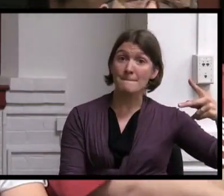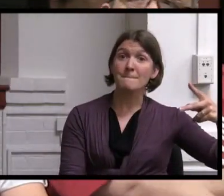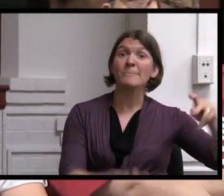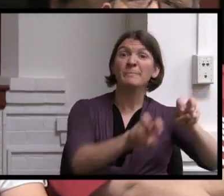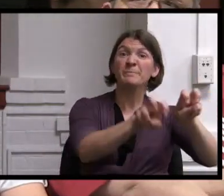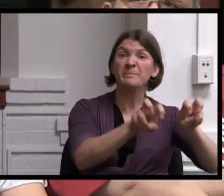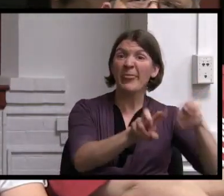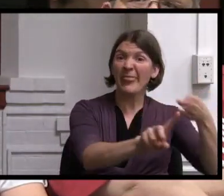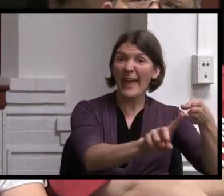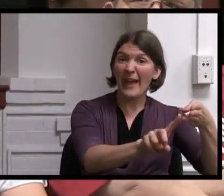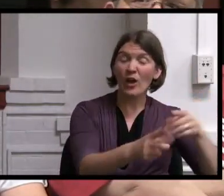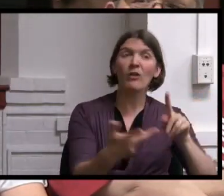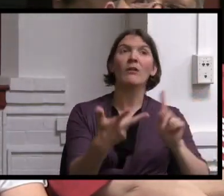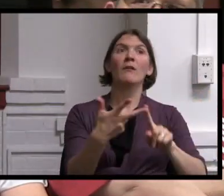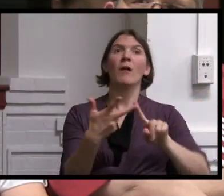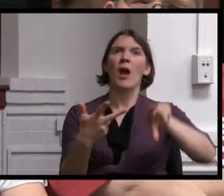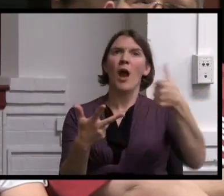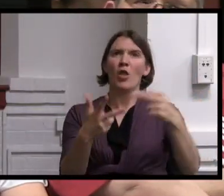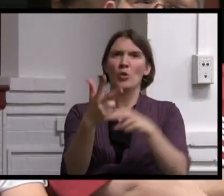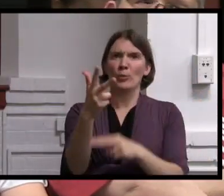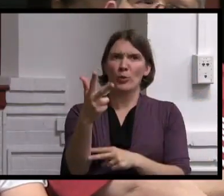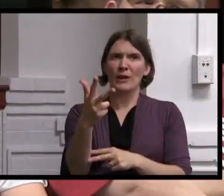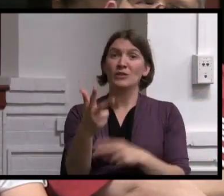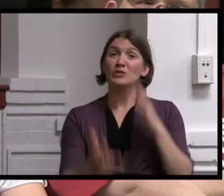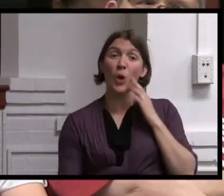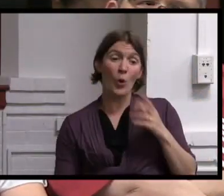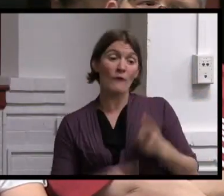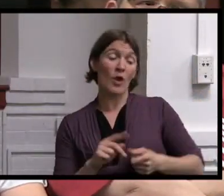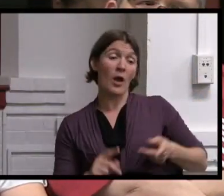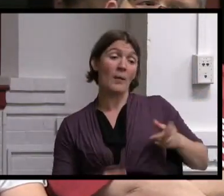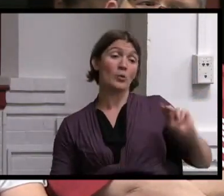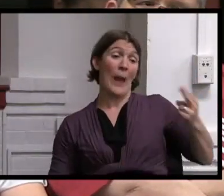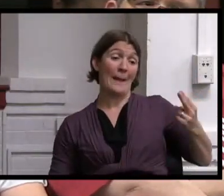They're down on the bridge as you come up from Hinsdale.